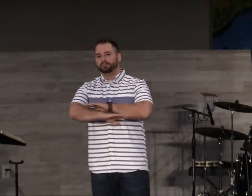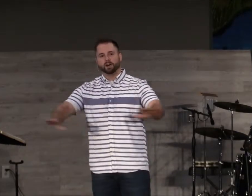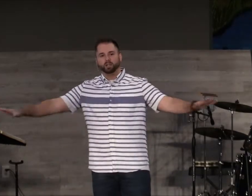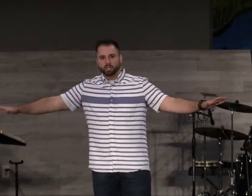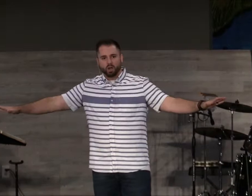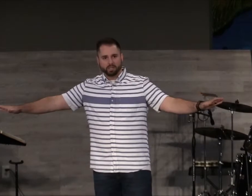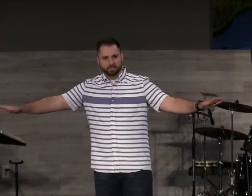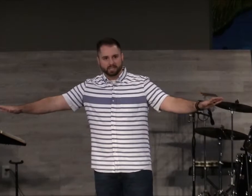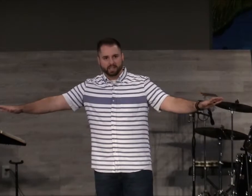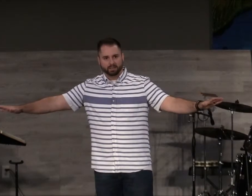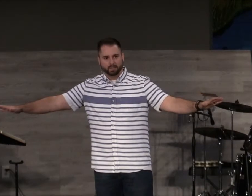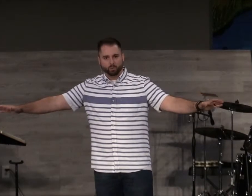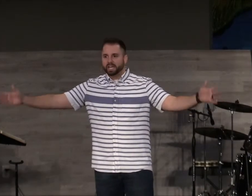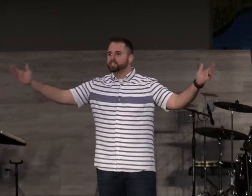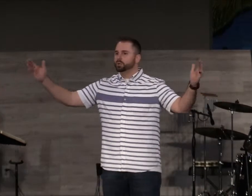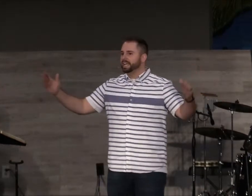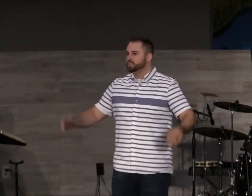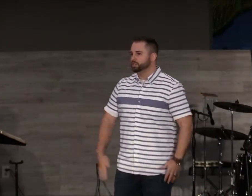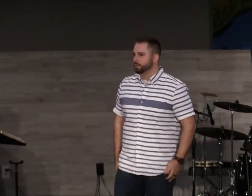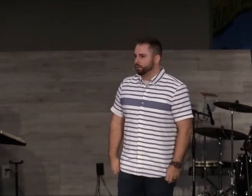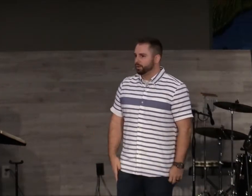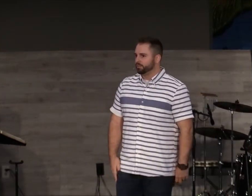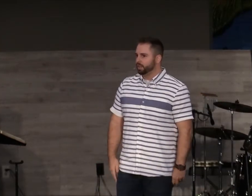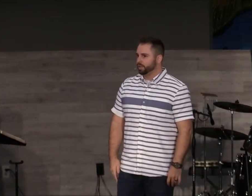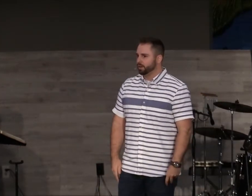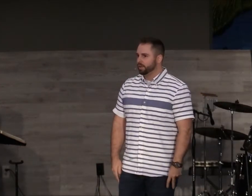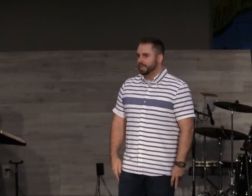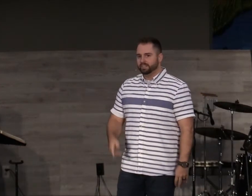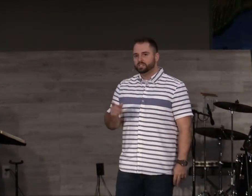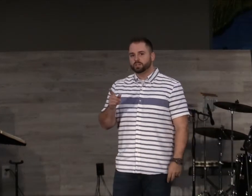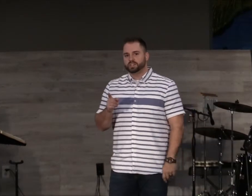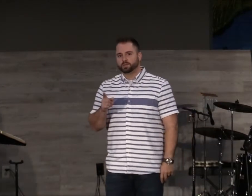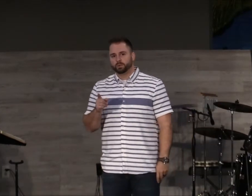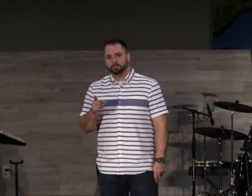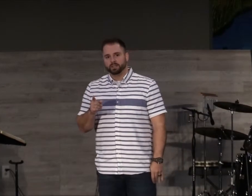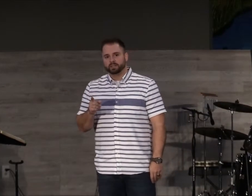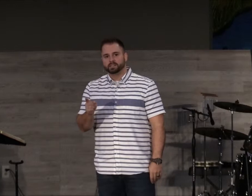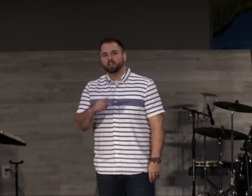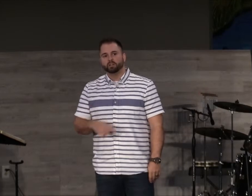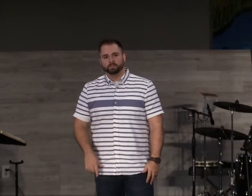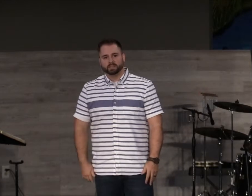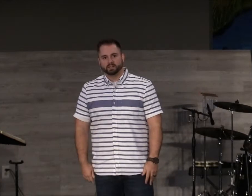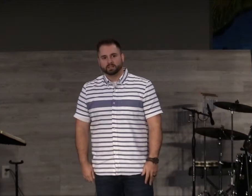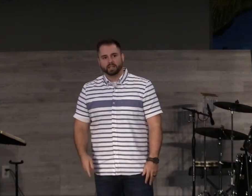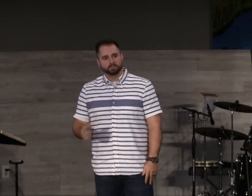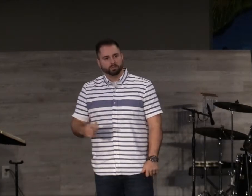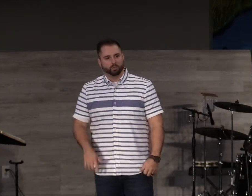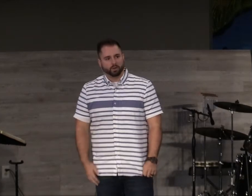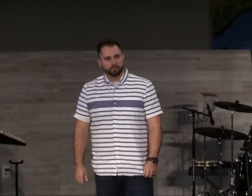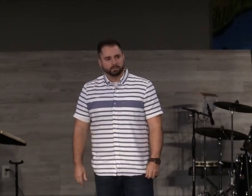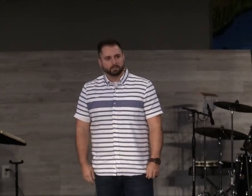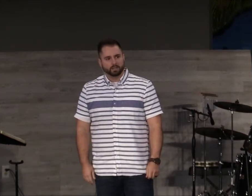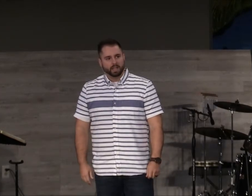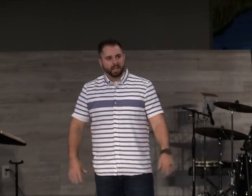I have followed the law completely. What else do I need to do in order to follow you?" And this is what Jesus told him: "Sell all your possessions and give them to the